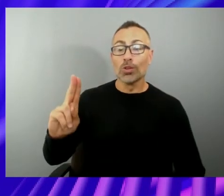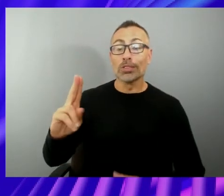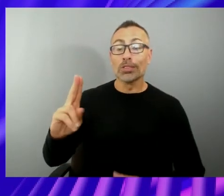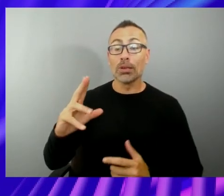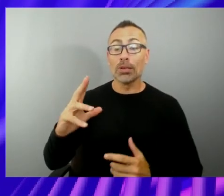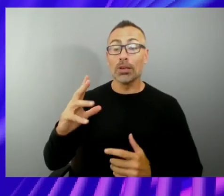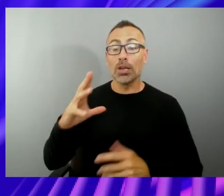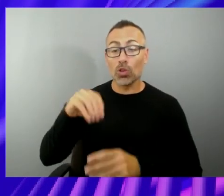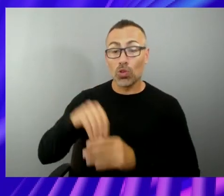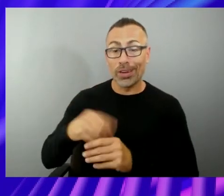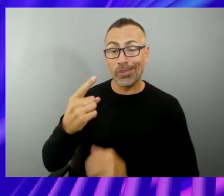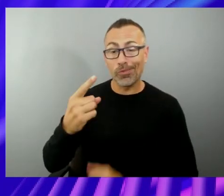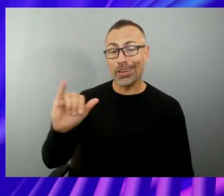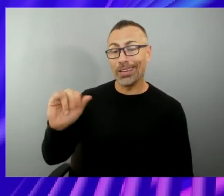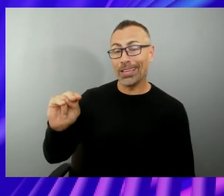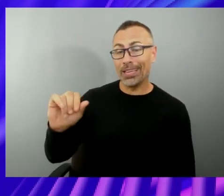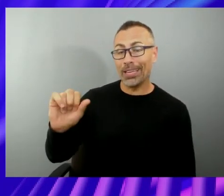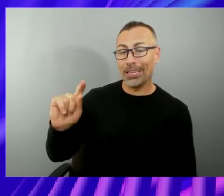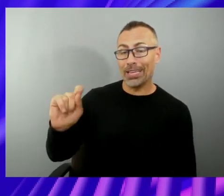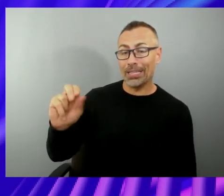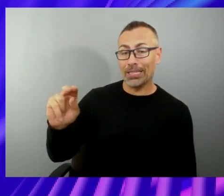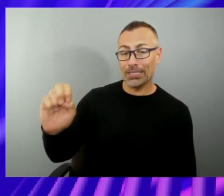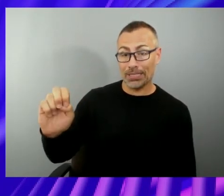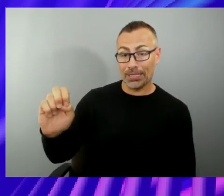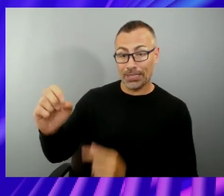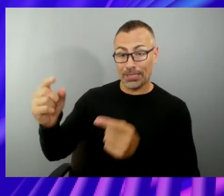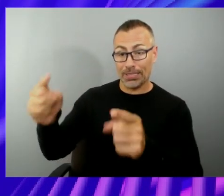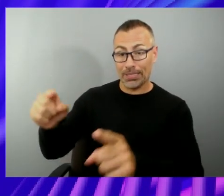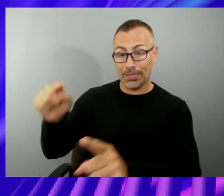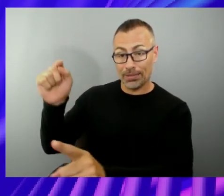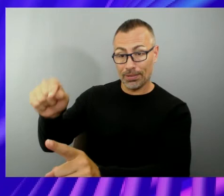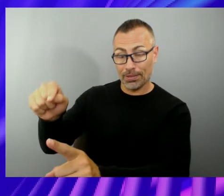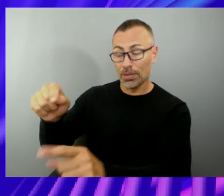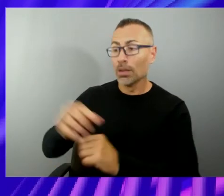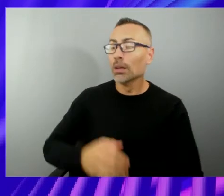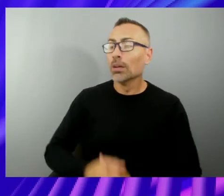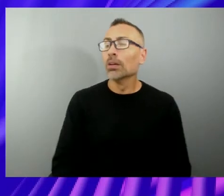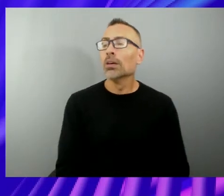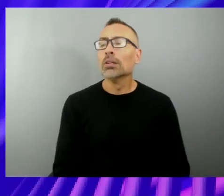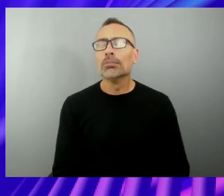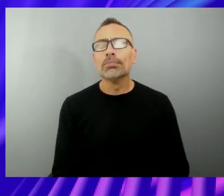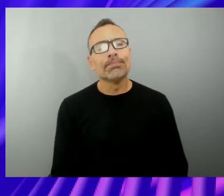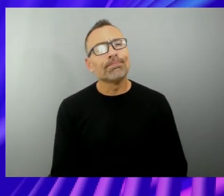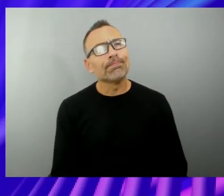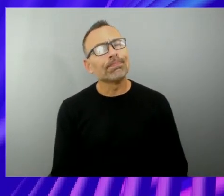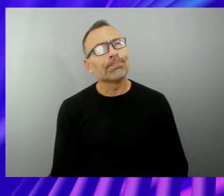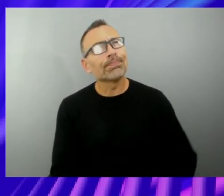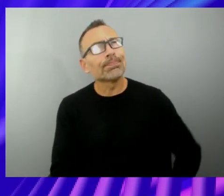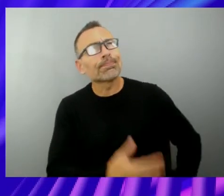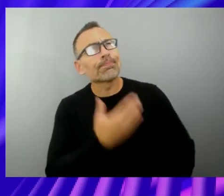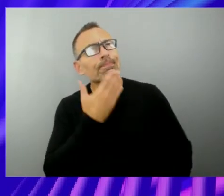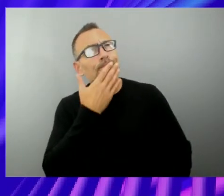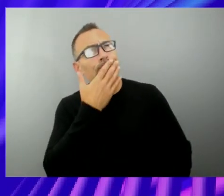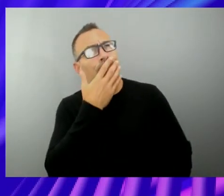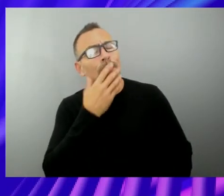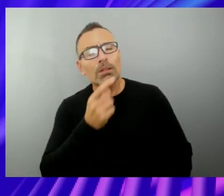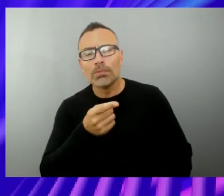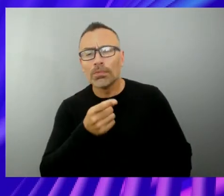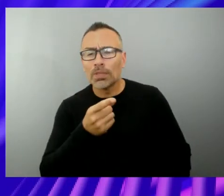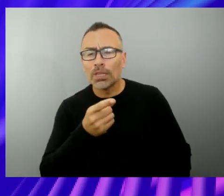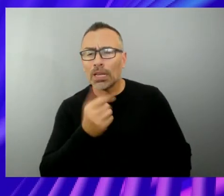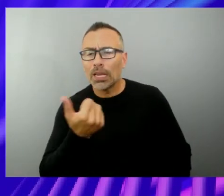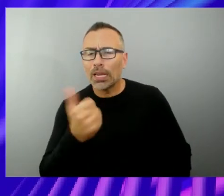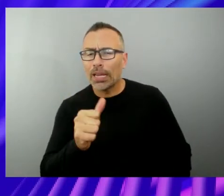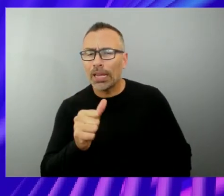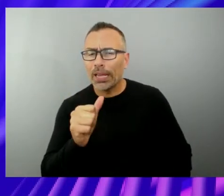for example, that makes sense. Yeah. I was wondering though, is there any automation in having that layer